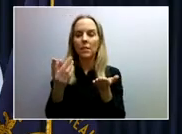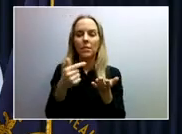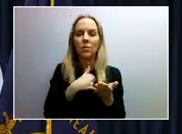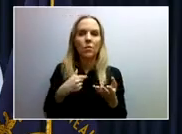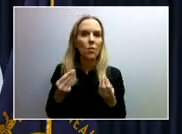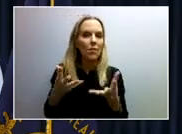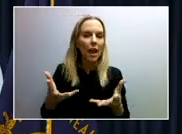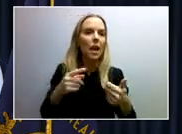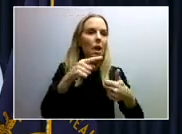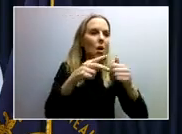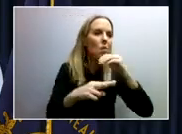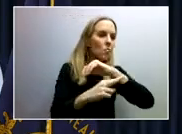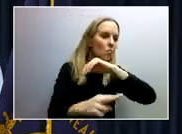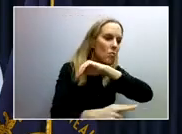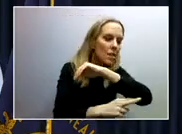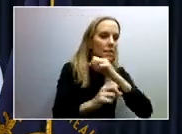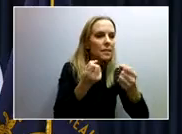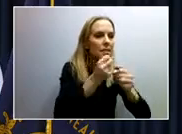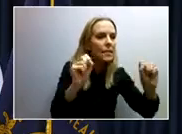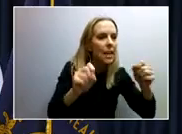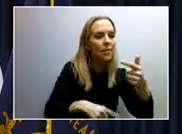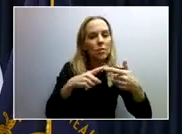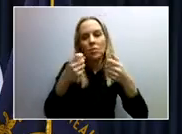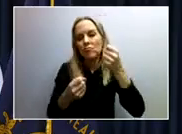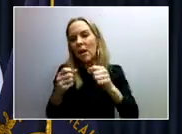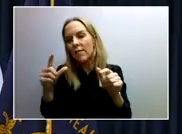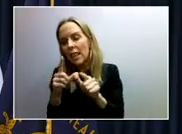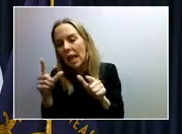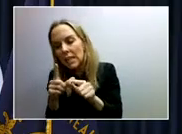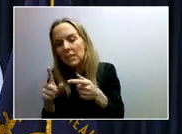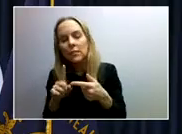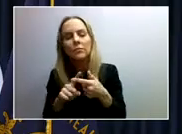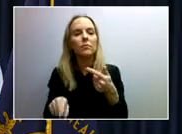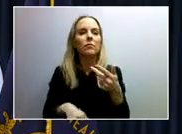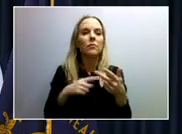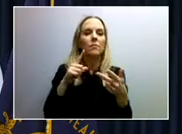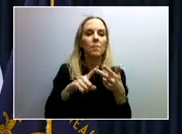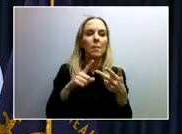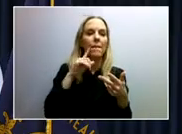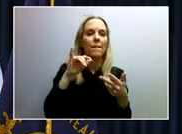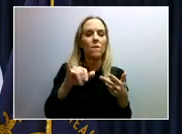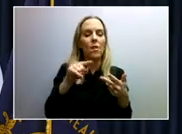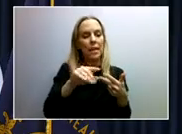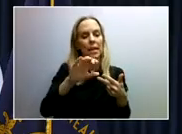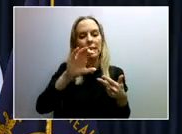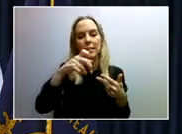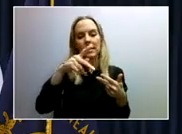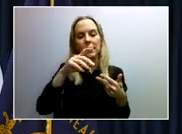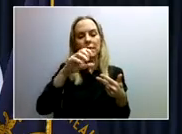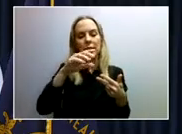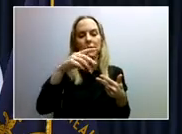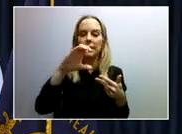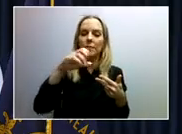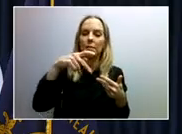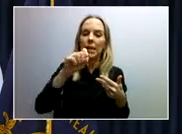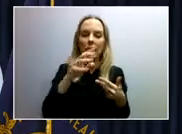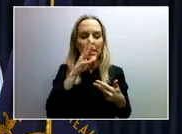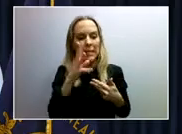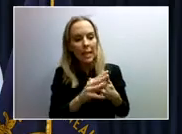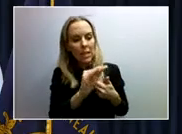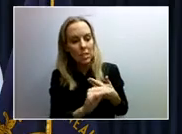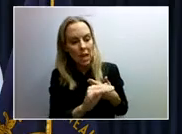drive across, to driver's license, to being there for that neglected child, we cannot